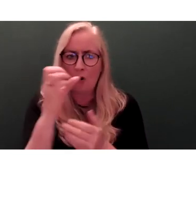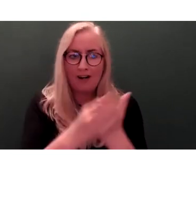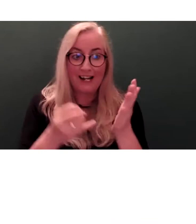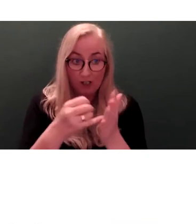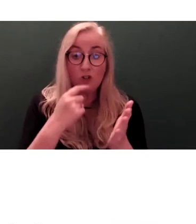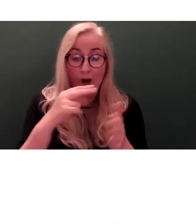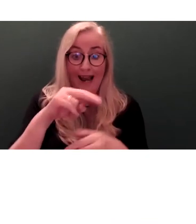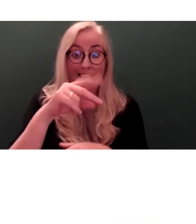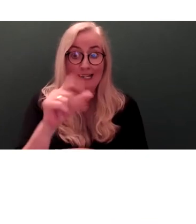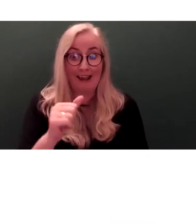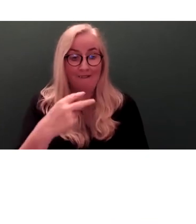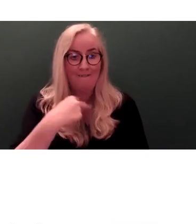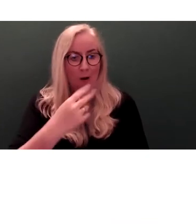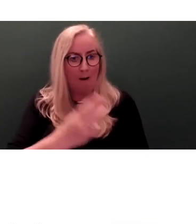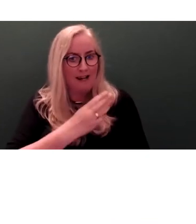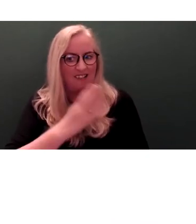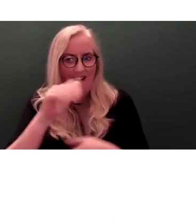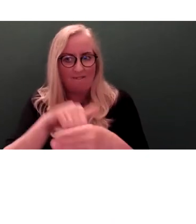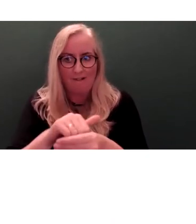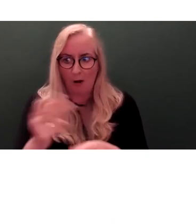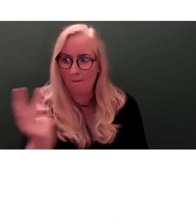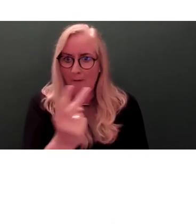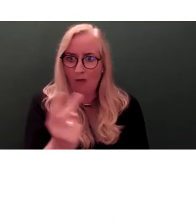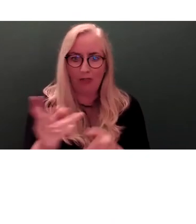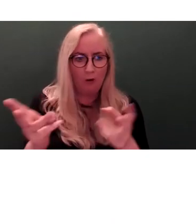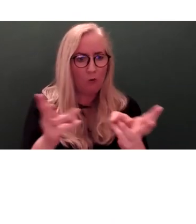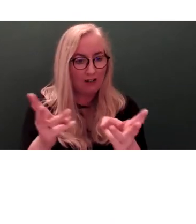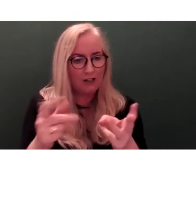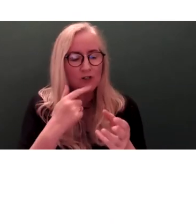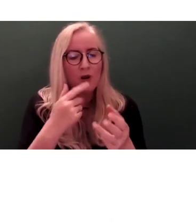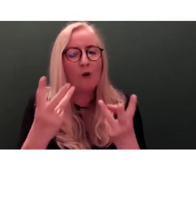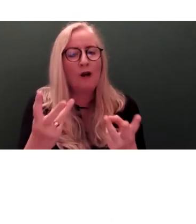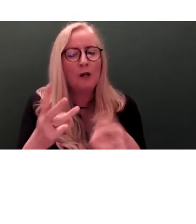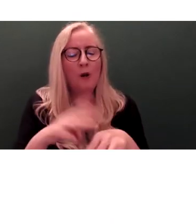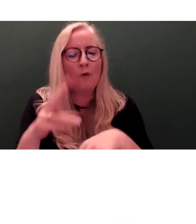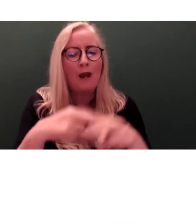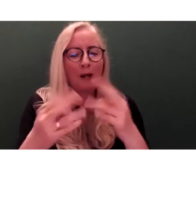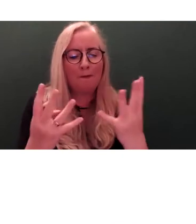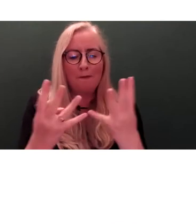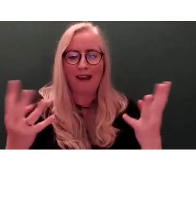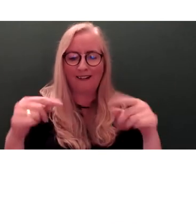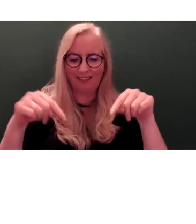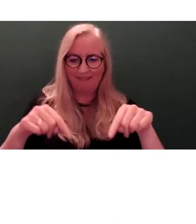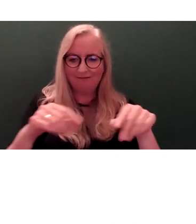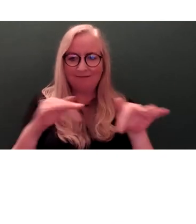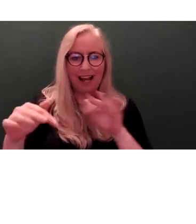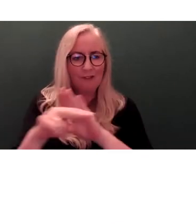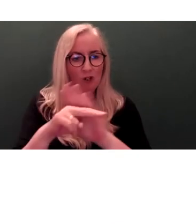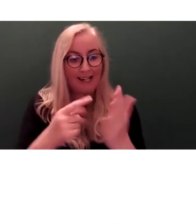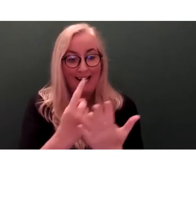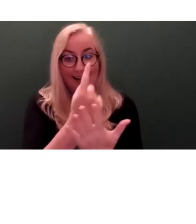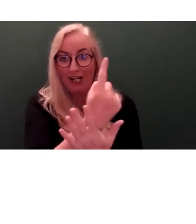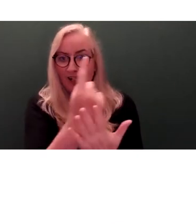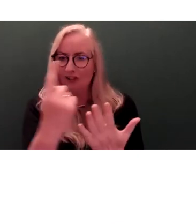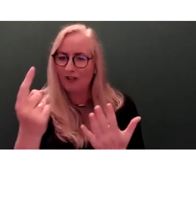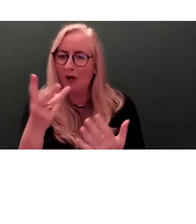very pleased to be involved in both pieces of work. I'd like to welcome our panelists this afternoon, and each of them, I hope,